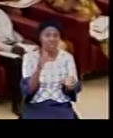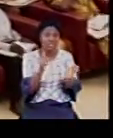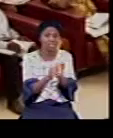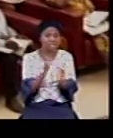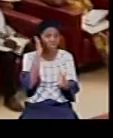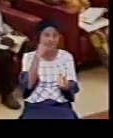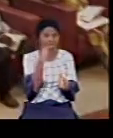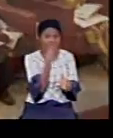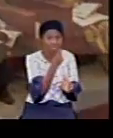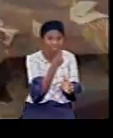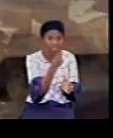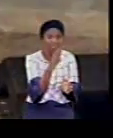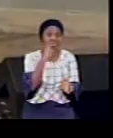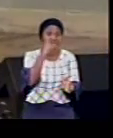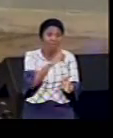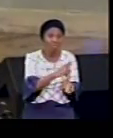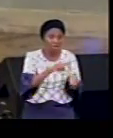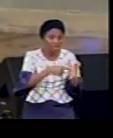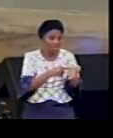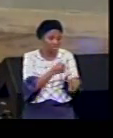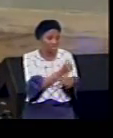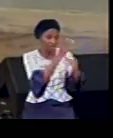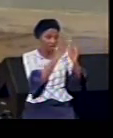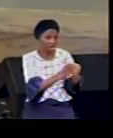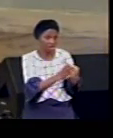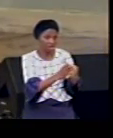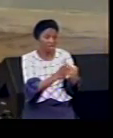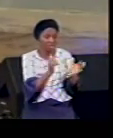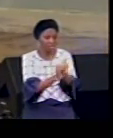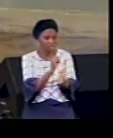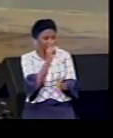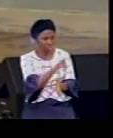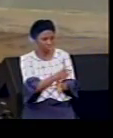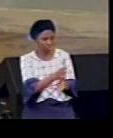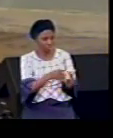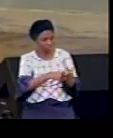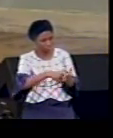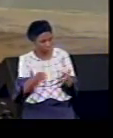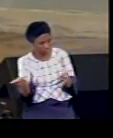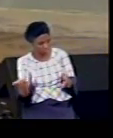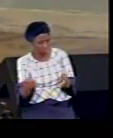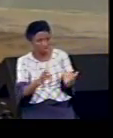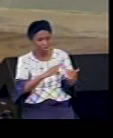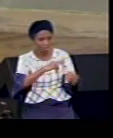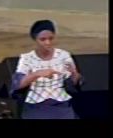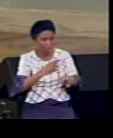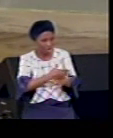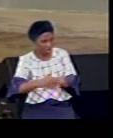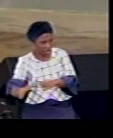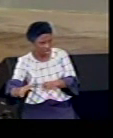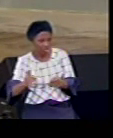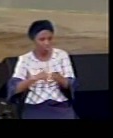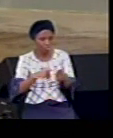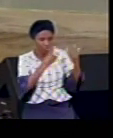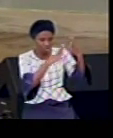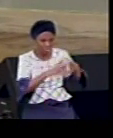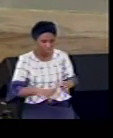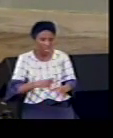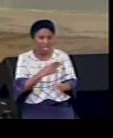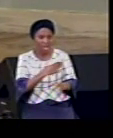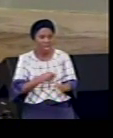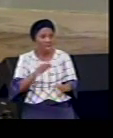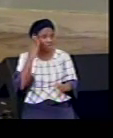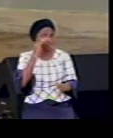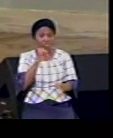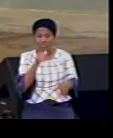thou removed, and be thou cast into the sea, and shall not doubt in